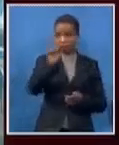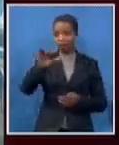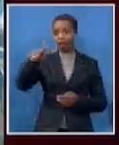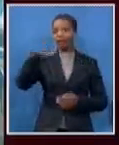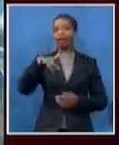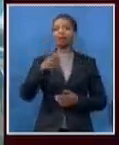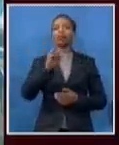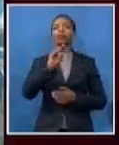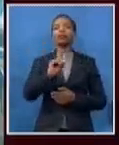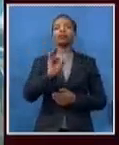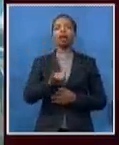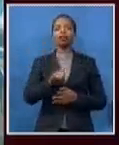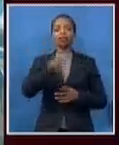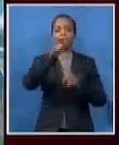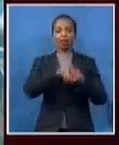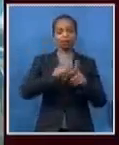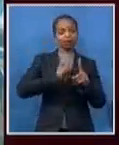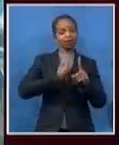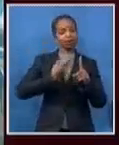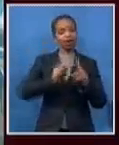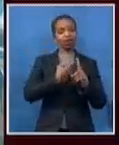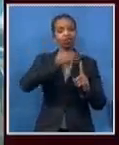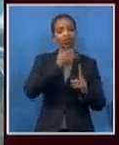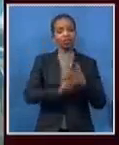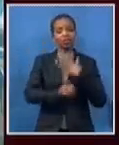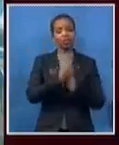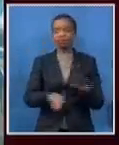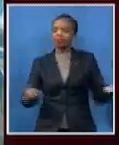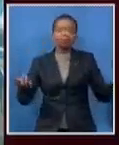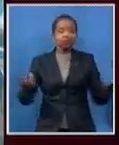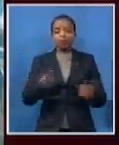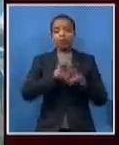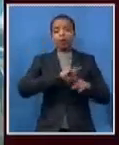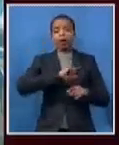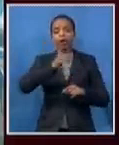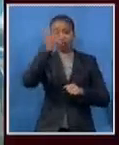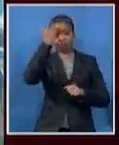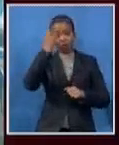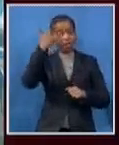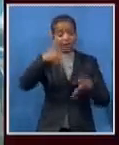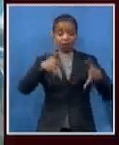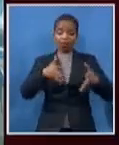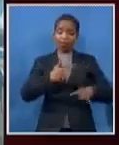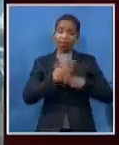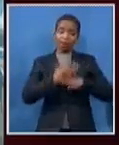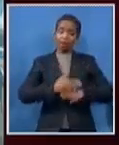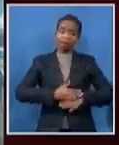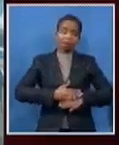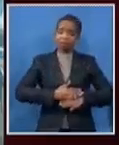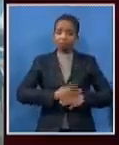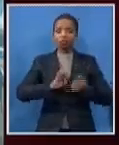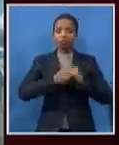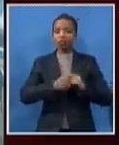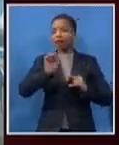you know if it doesn't work, you can try somebody else. And that's not how our system operates at the moment. And we